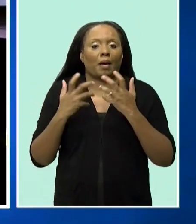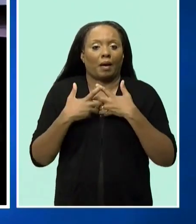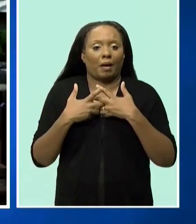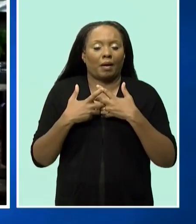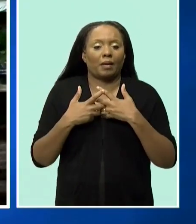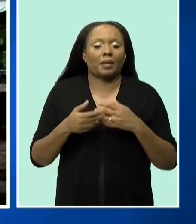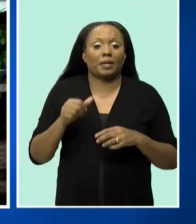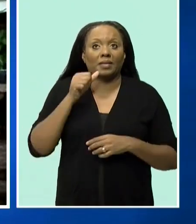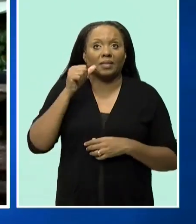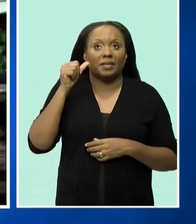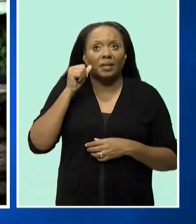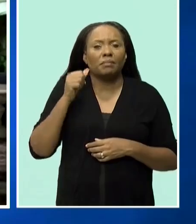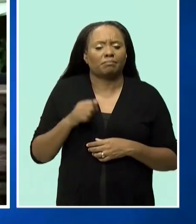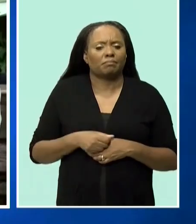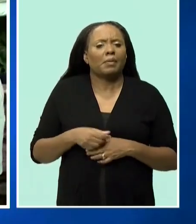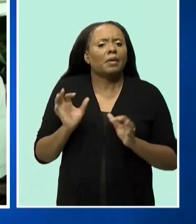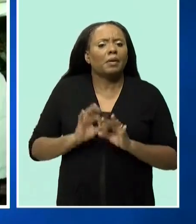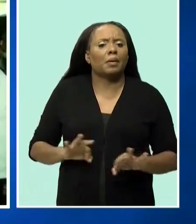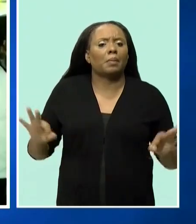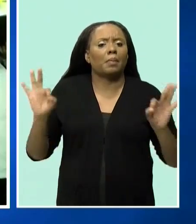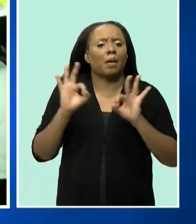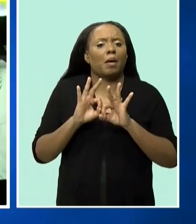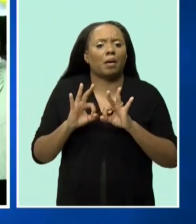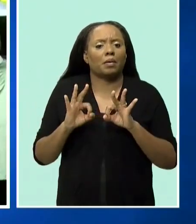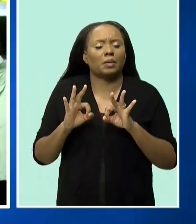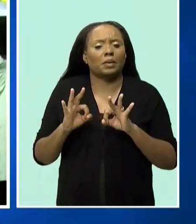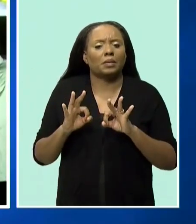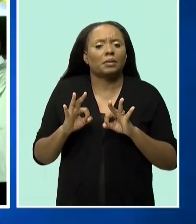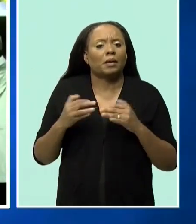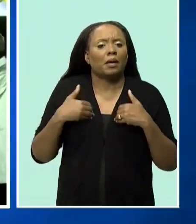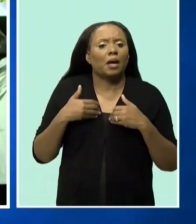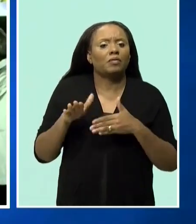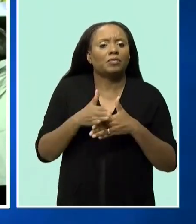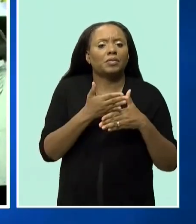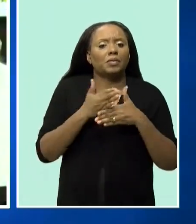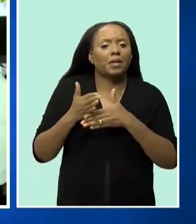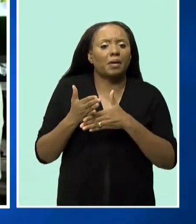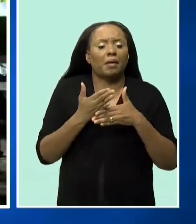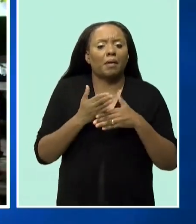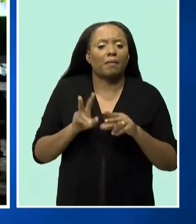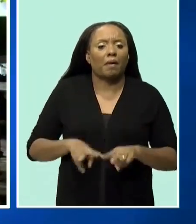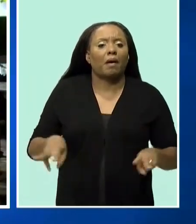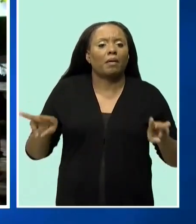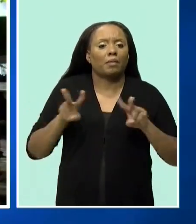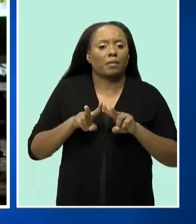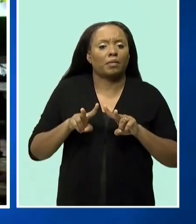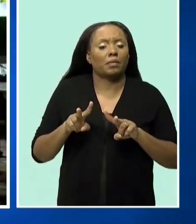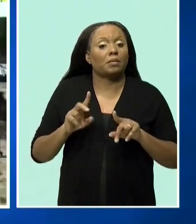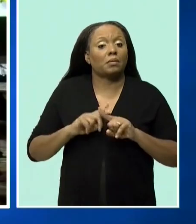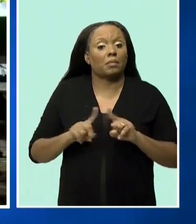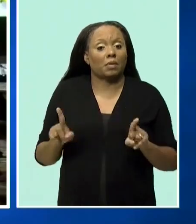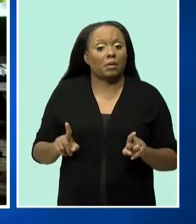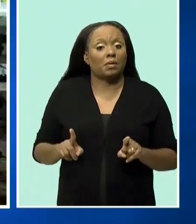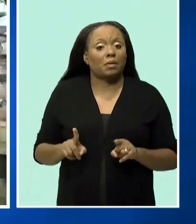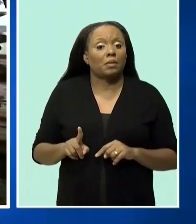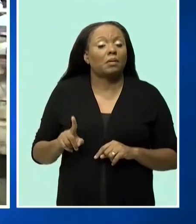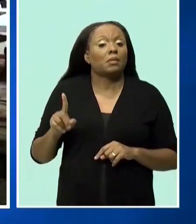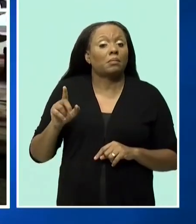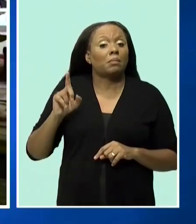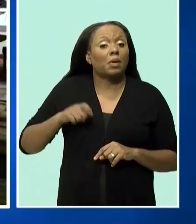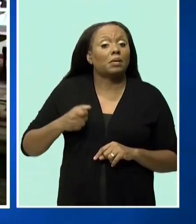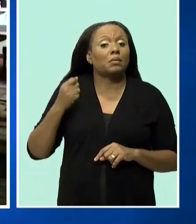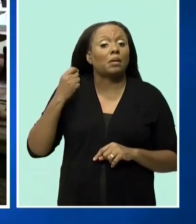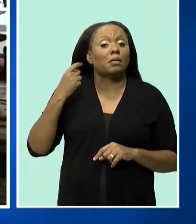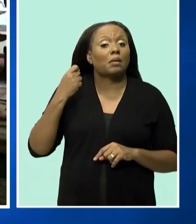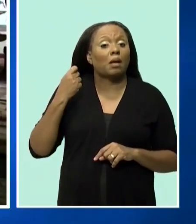with shared values to find platforms for partnership and development. However, Ms. Motley believes they must not deny the reality of our world, which